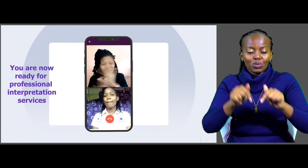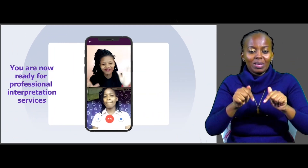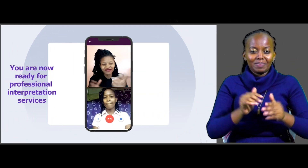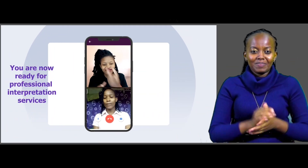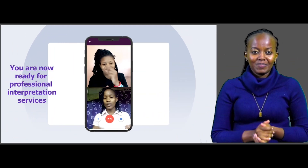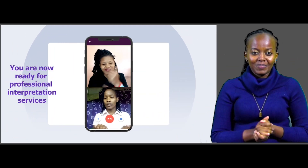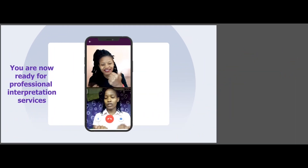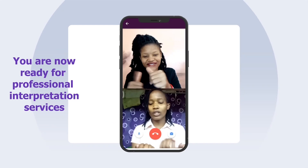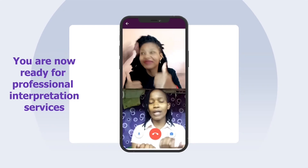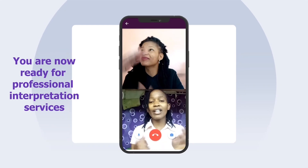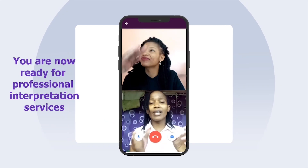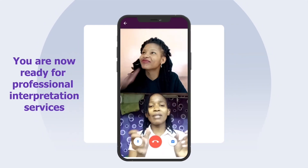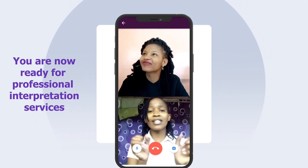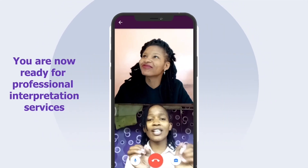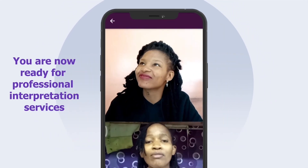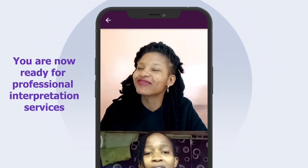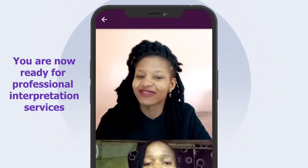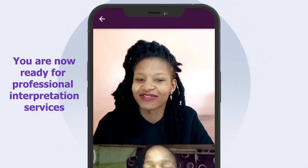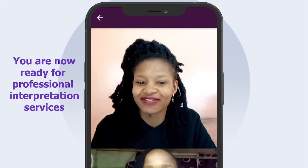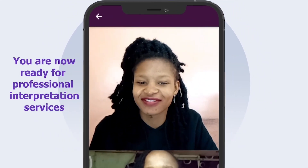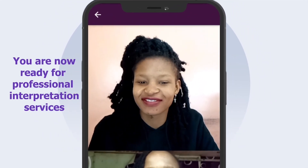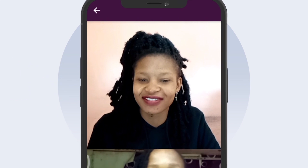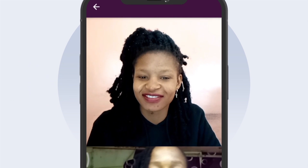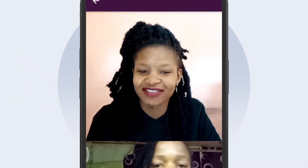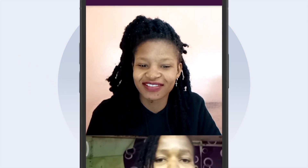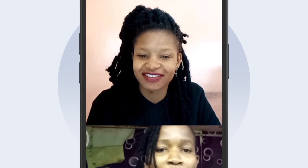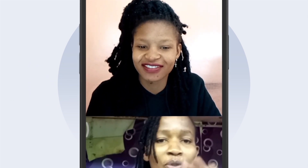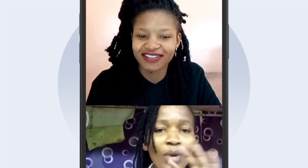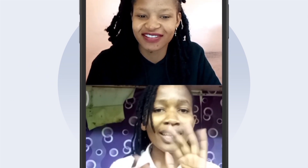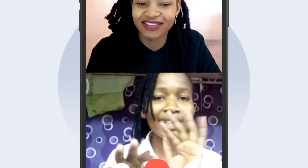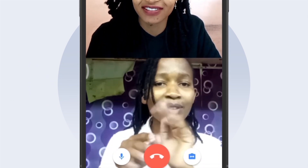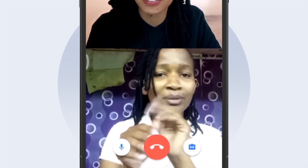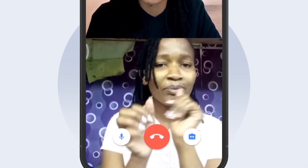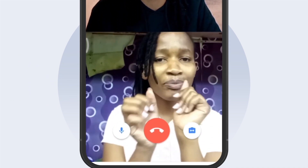before, during, and after elections, whereby they were able to access